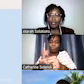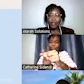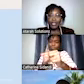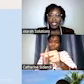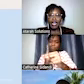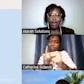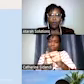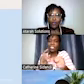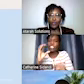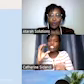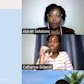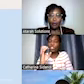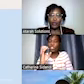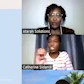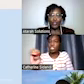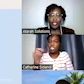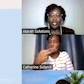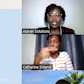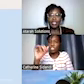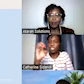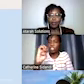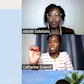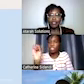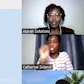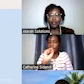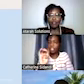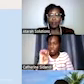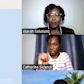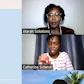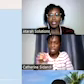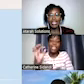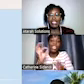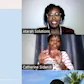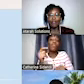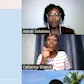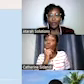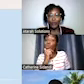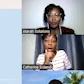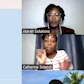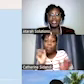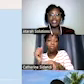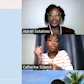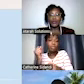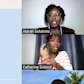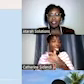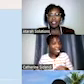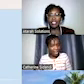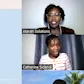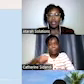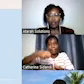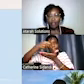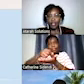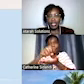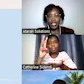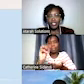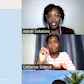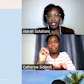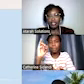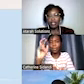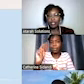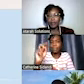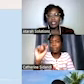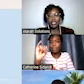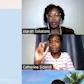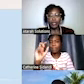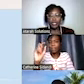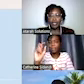and you've been wondering what to do about your cheese, then Kapula Mintito have come up with an answer for you. And they do deliveries all over the country,